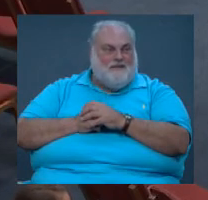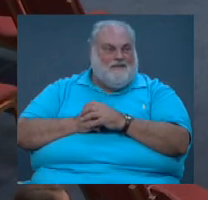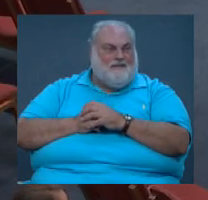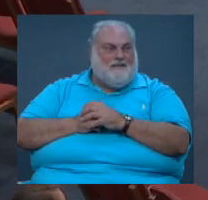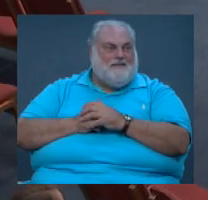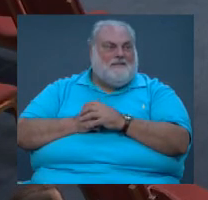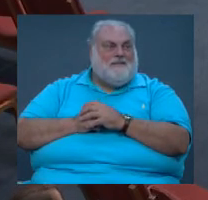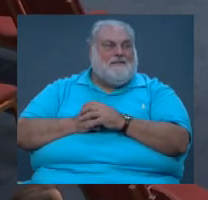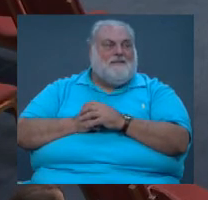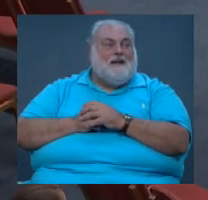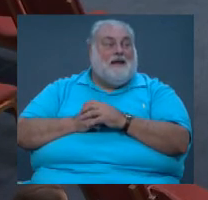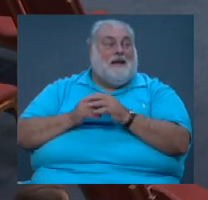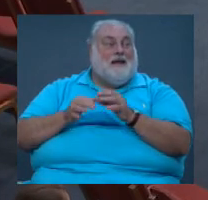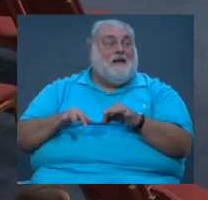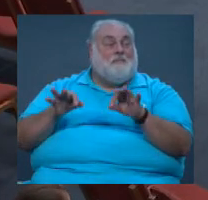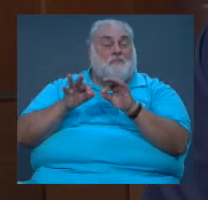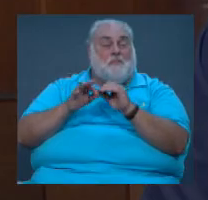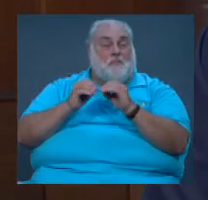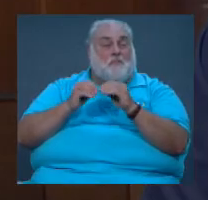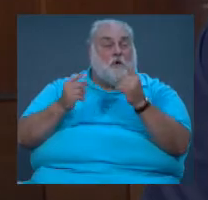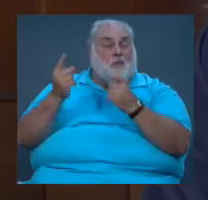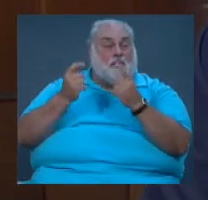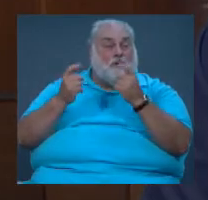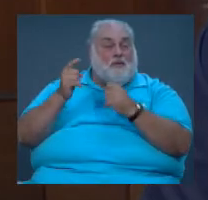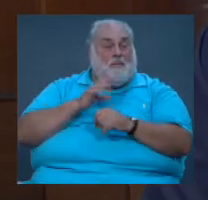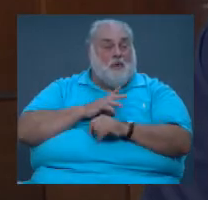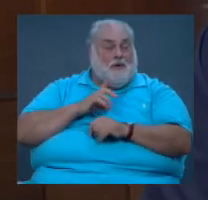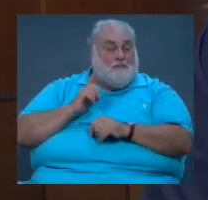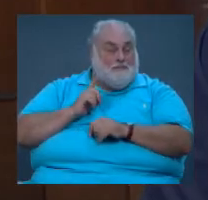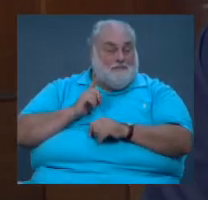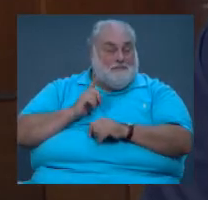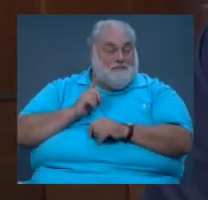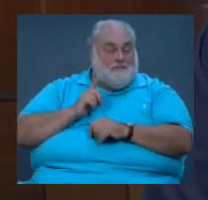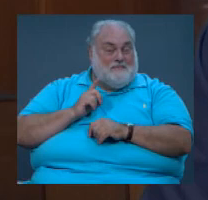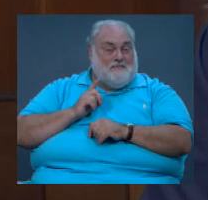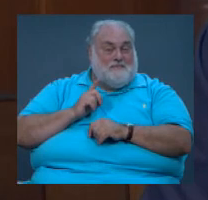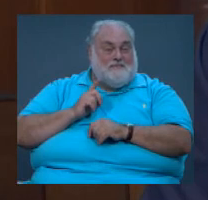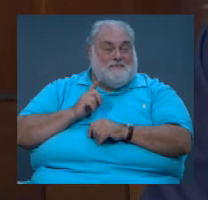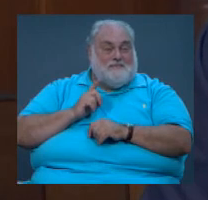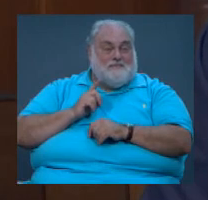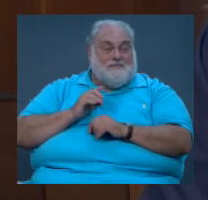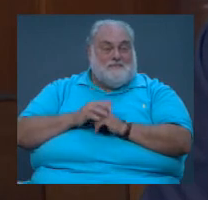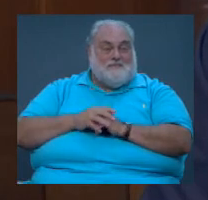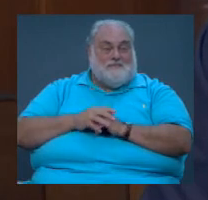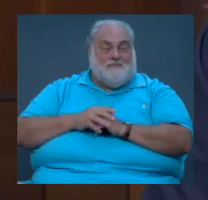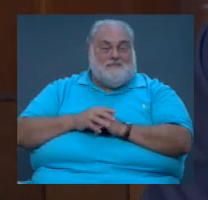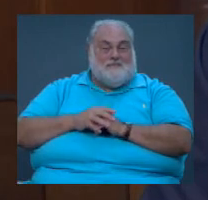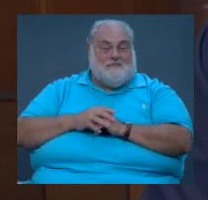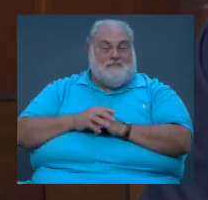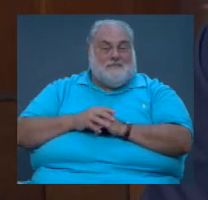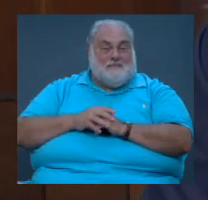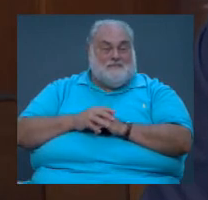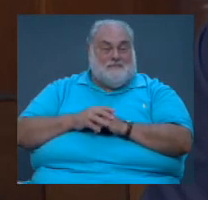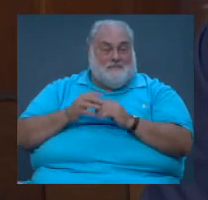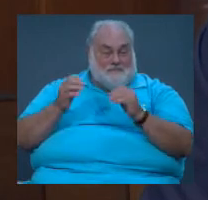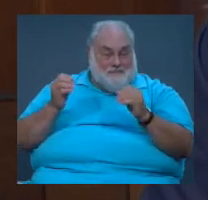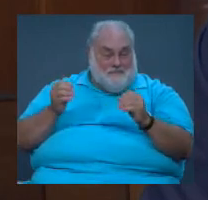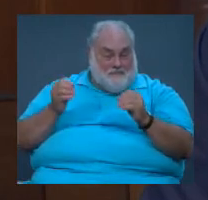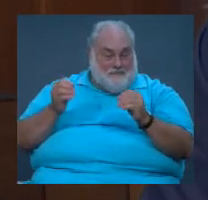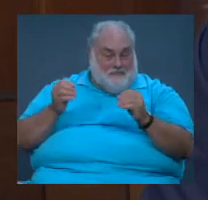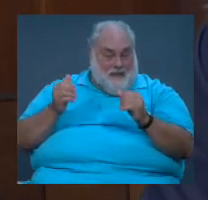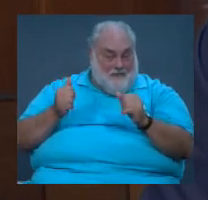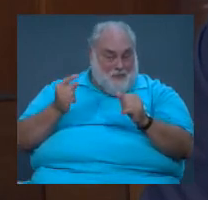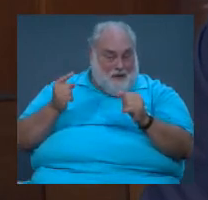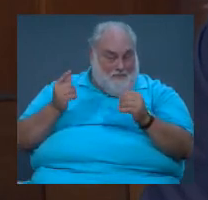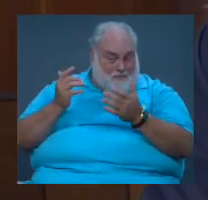On this very important topic, do we have any more questions from our board members on the budgeting process? Just want to make certain that